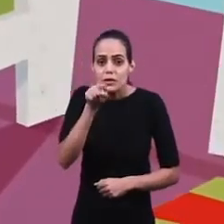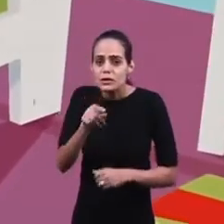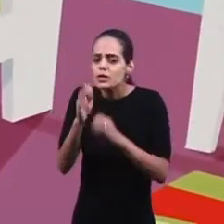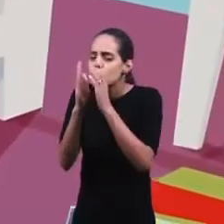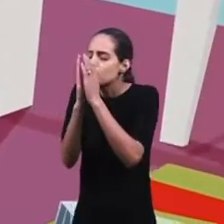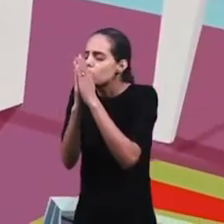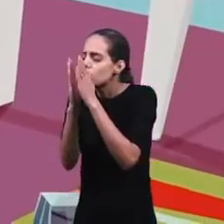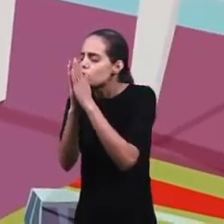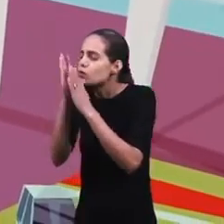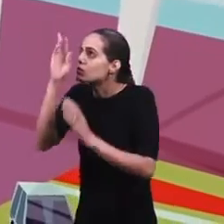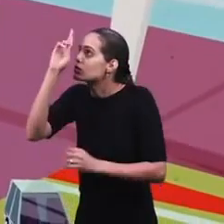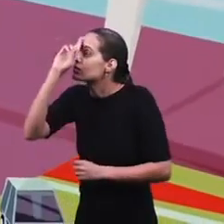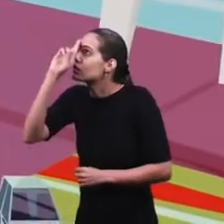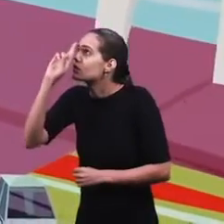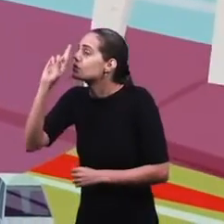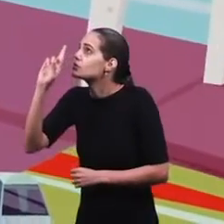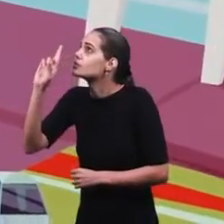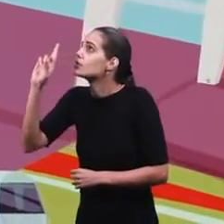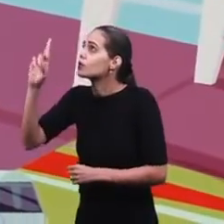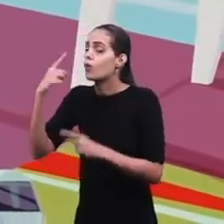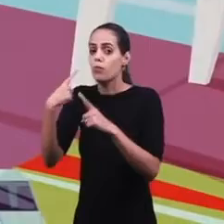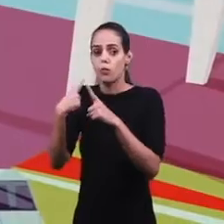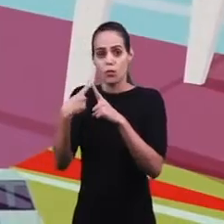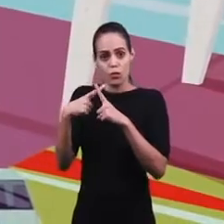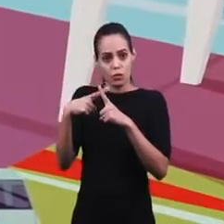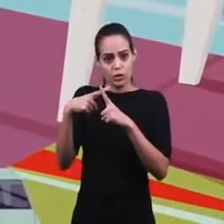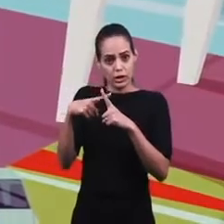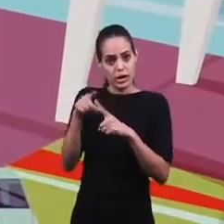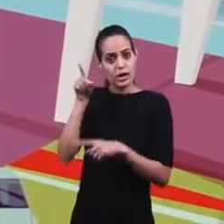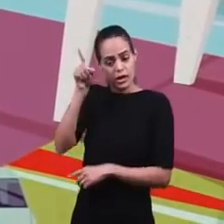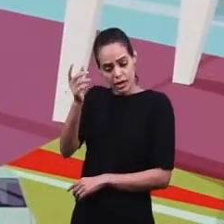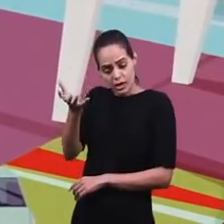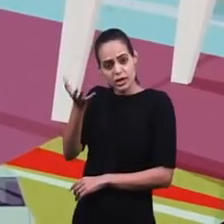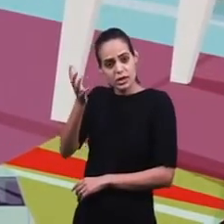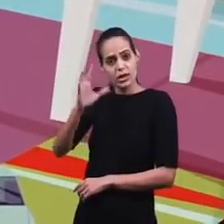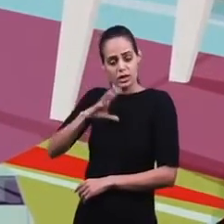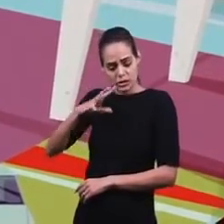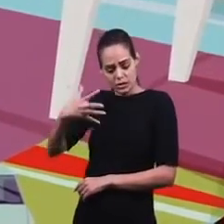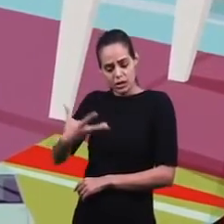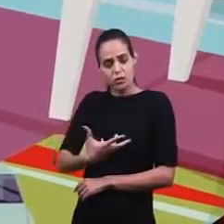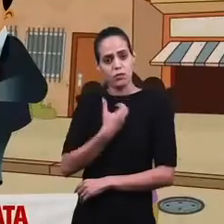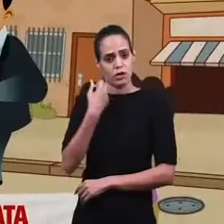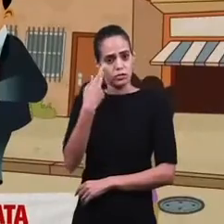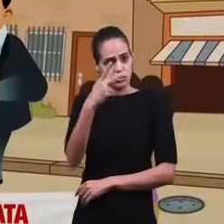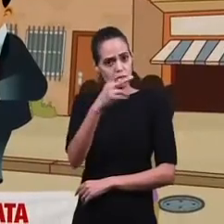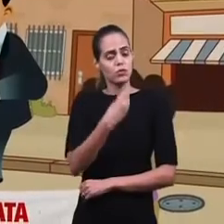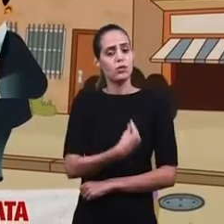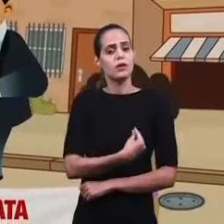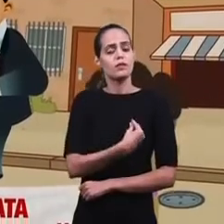Buscai ao Senhor enquanto se pode achar, e